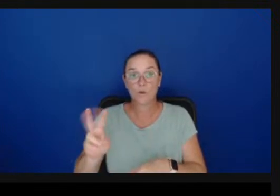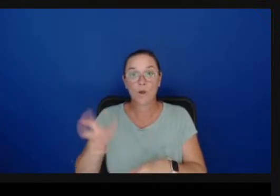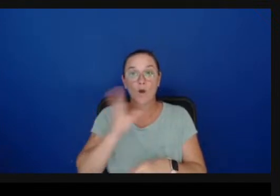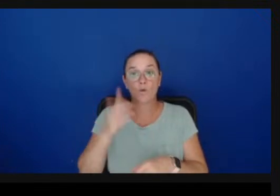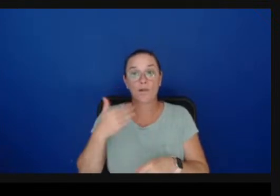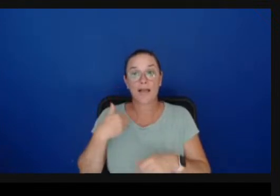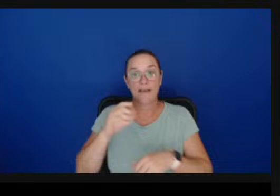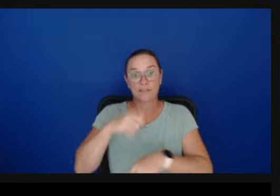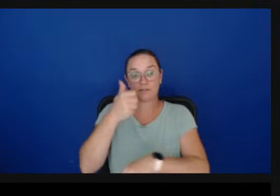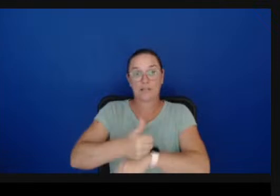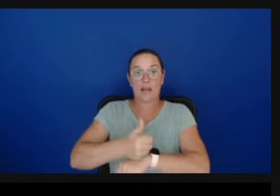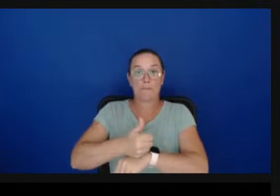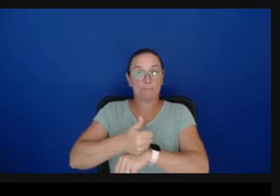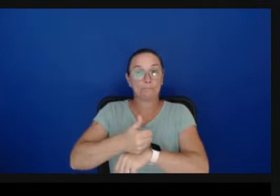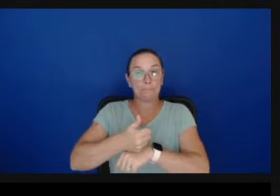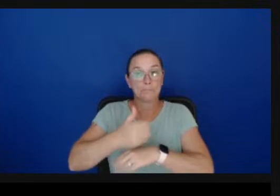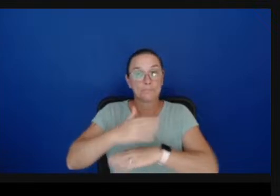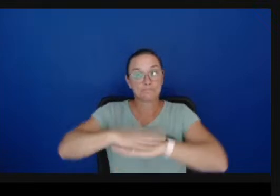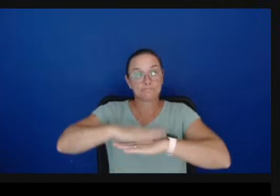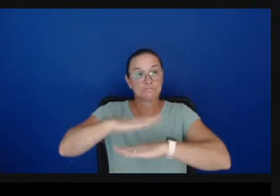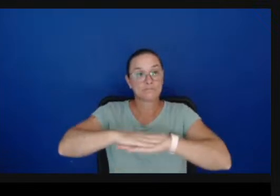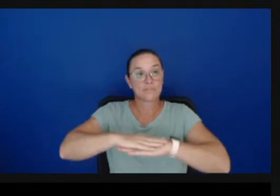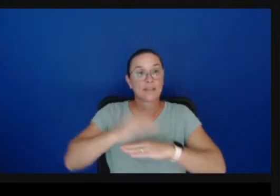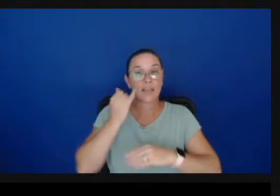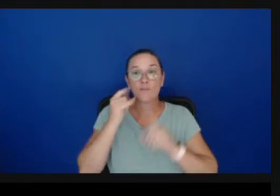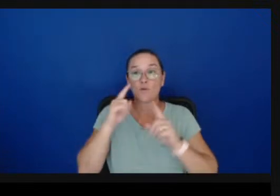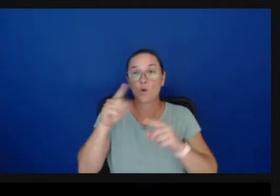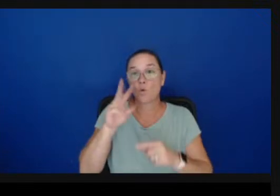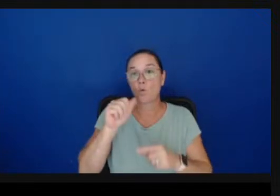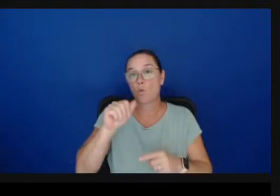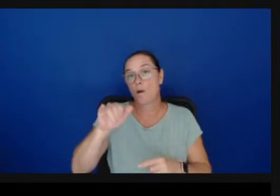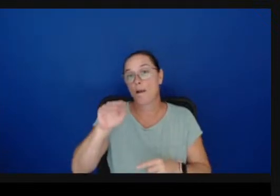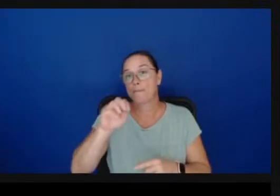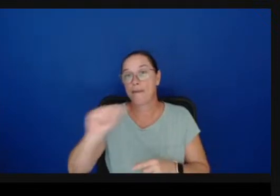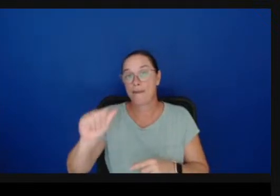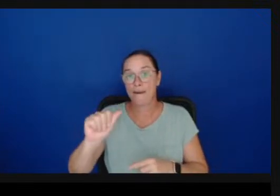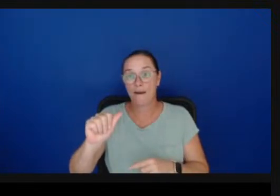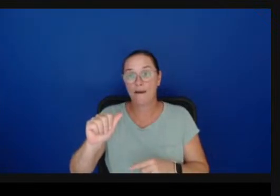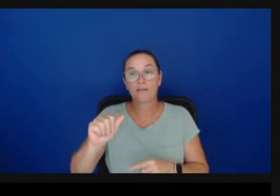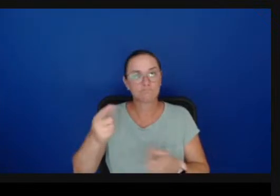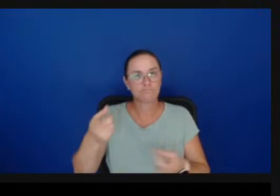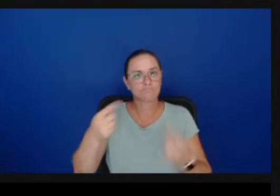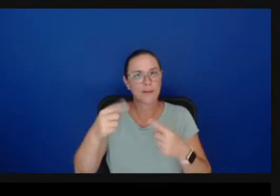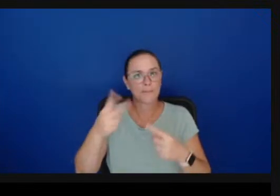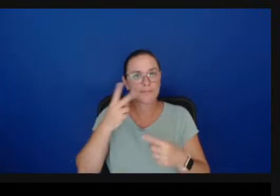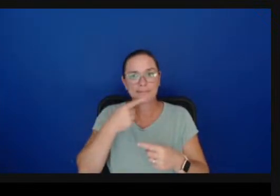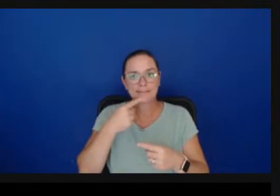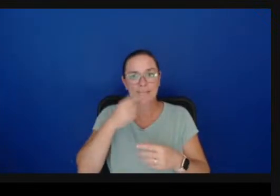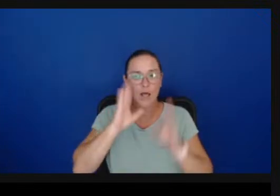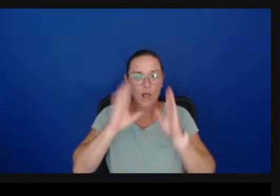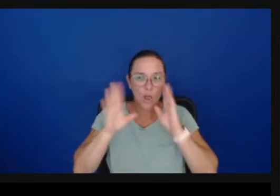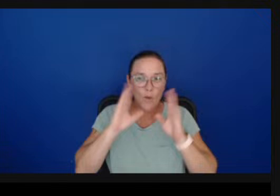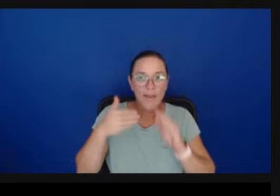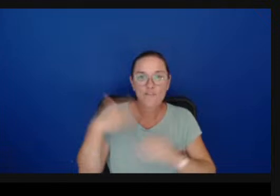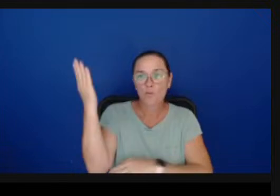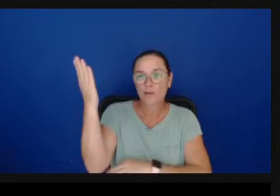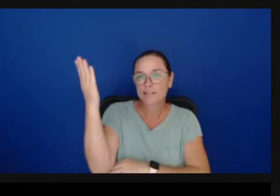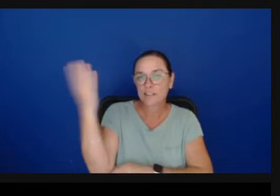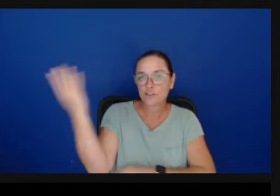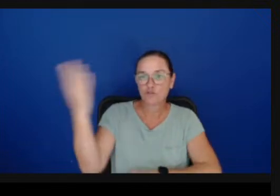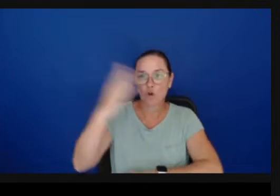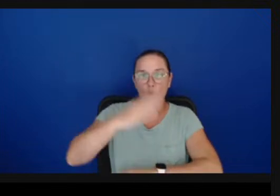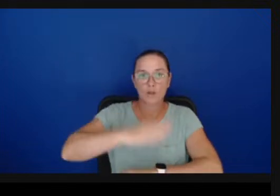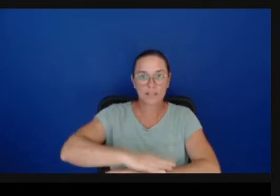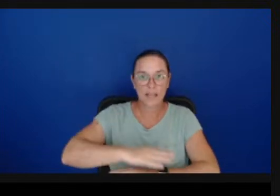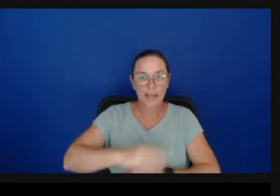So if you are in Waimea, come check us out. There's going to be presentations going on all day, so you can enjoy the presentations